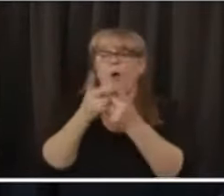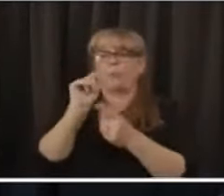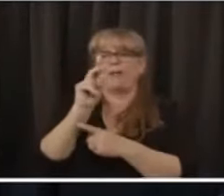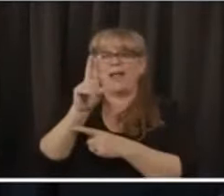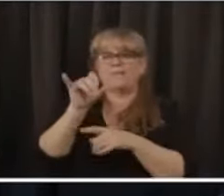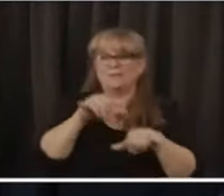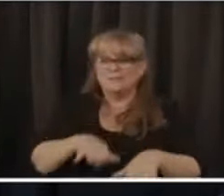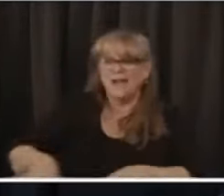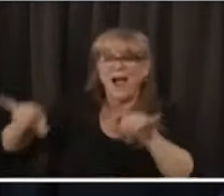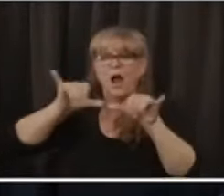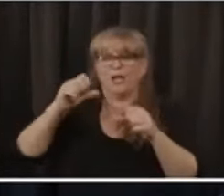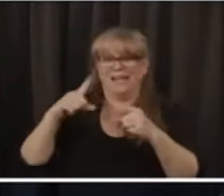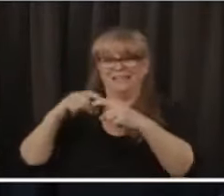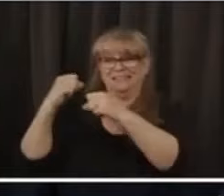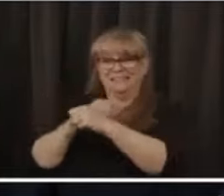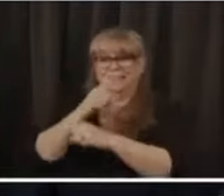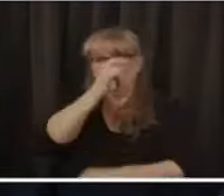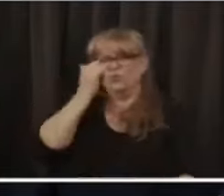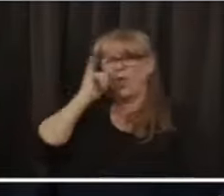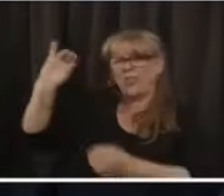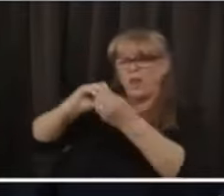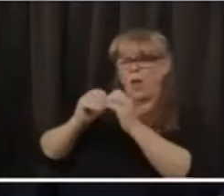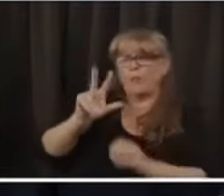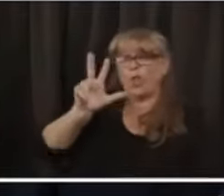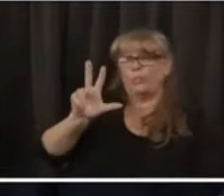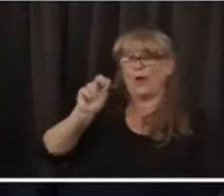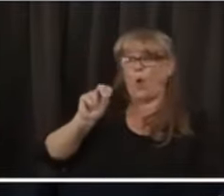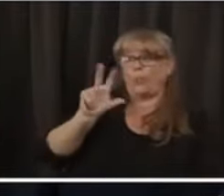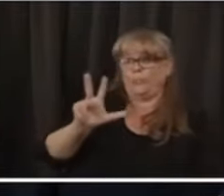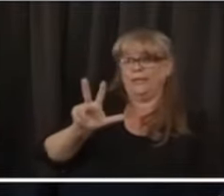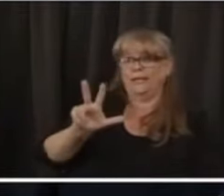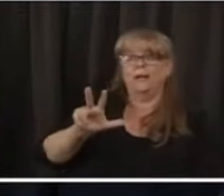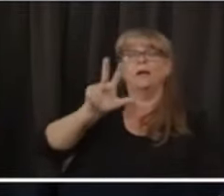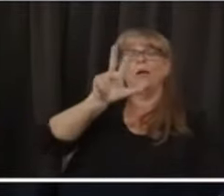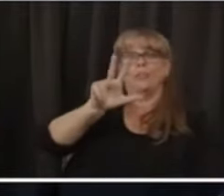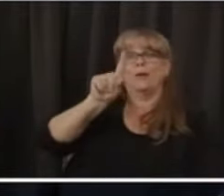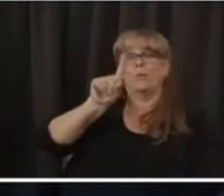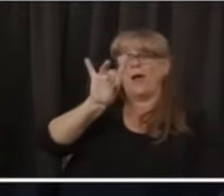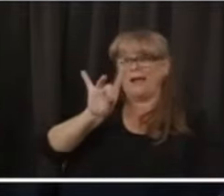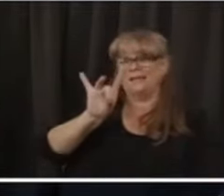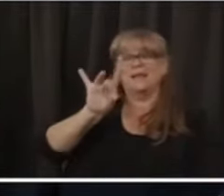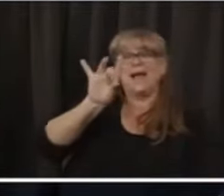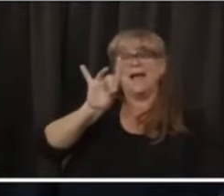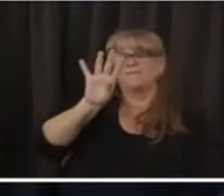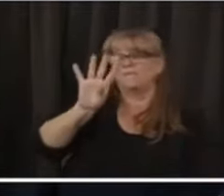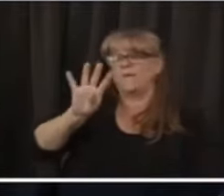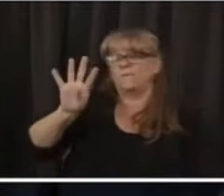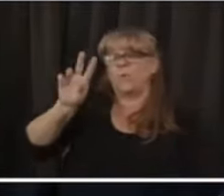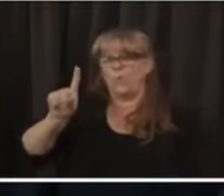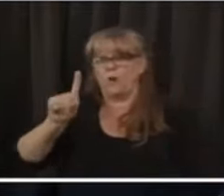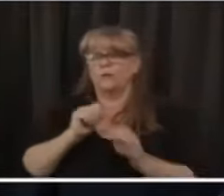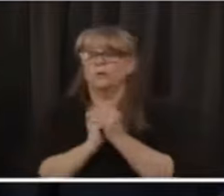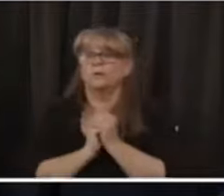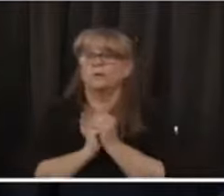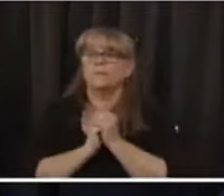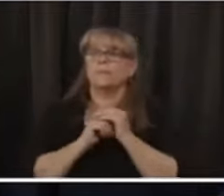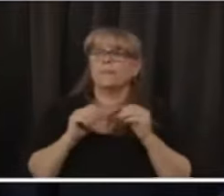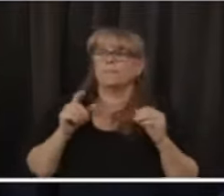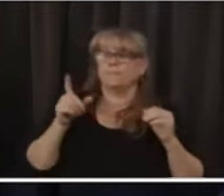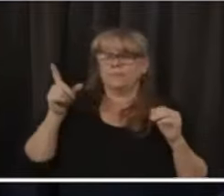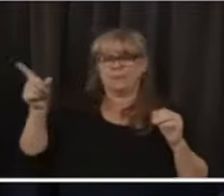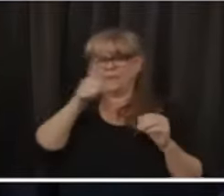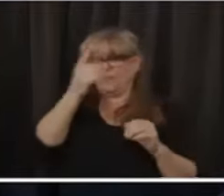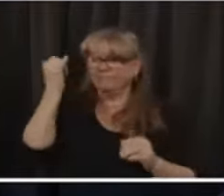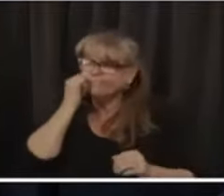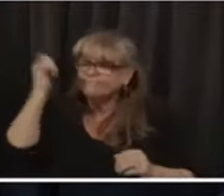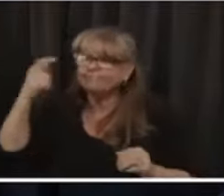303-318-8441, where you can lodge a complaint or ask questions. We take this very seriously. Most, of course, employers are not only doing the right thing, they're encouraging